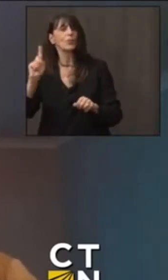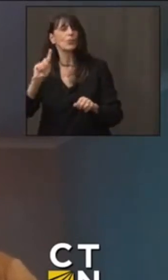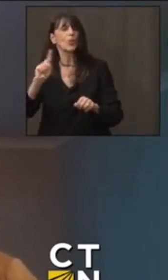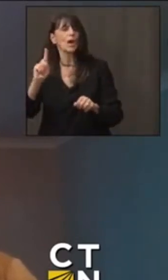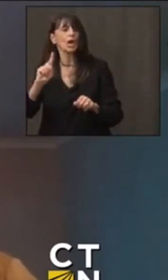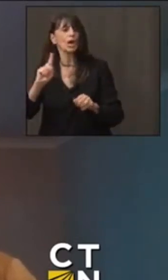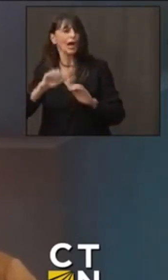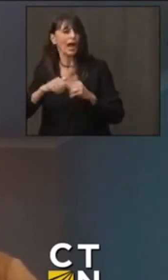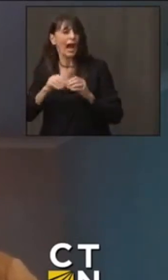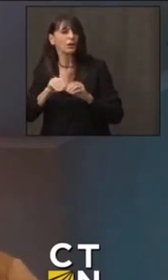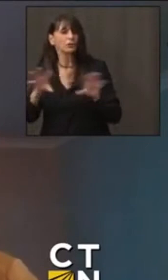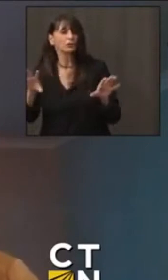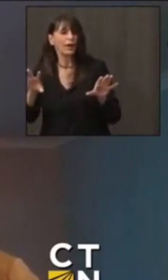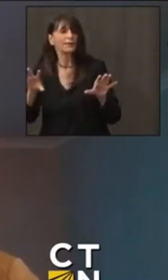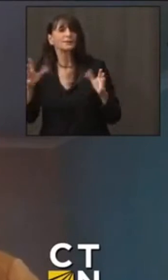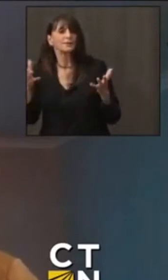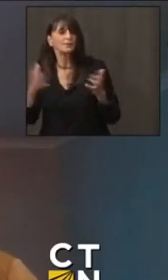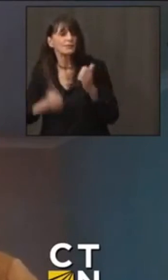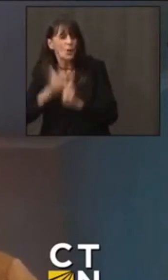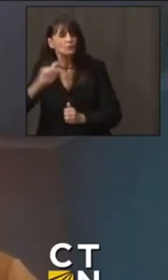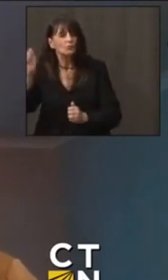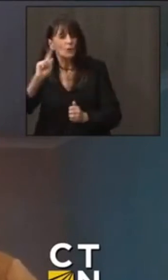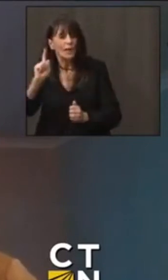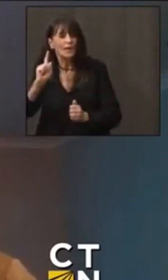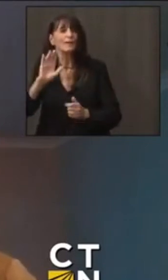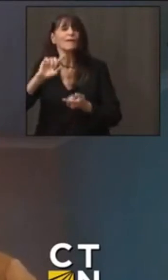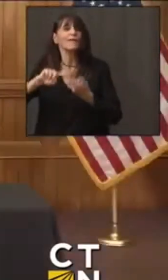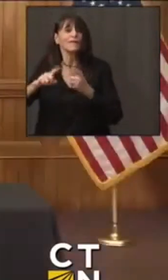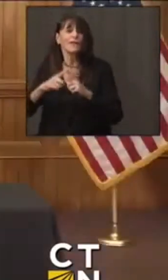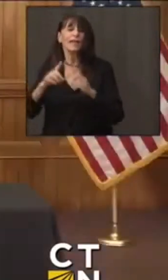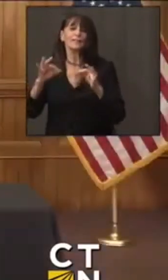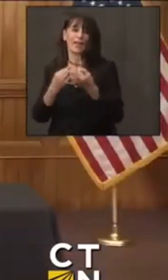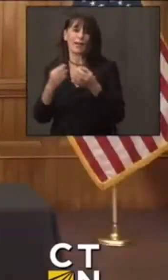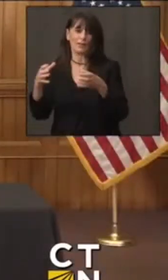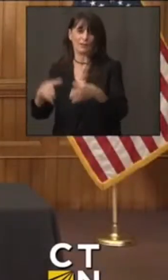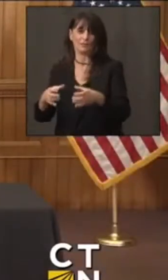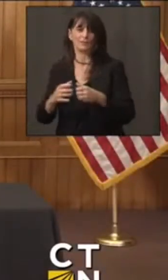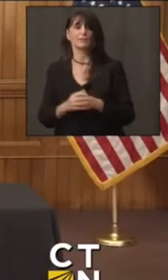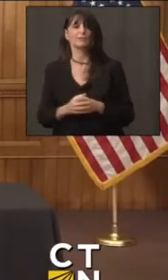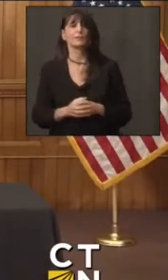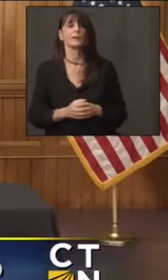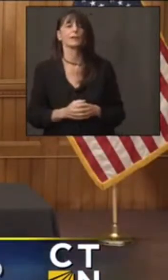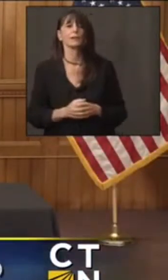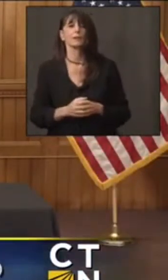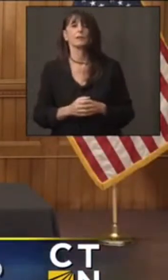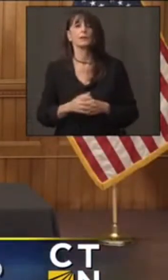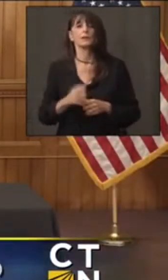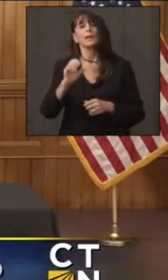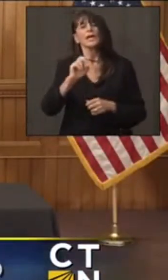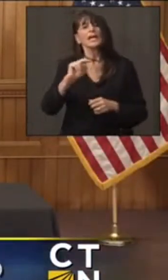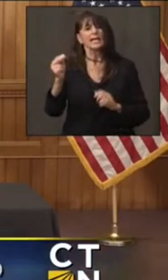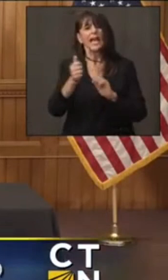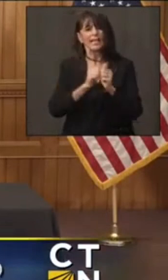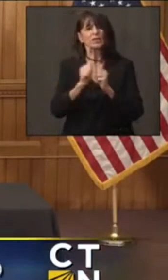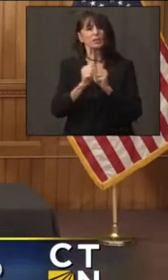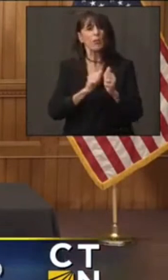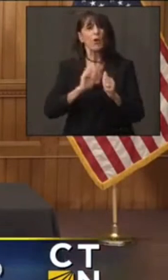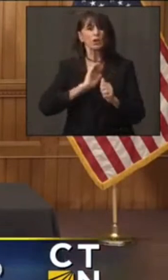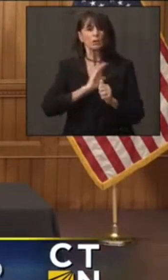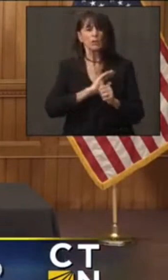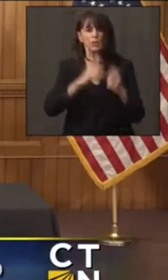spread within friends and family. The Connecticut Convention and Sports Bureau announced a little while ago